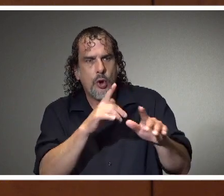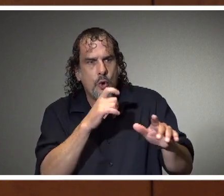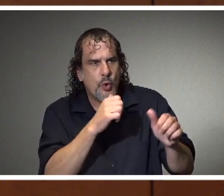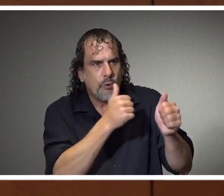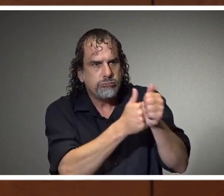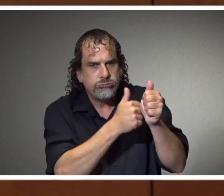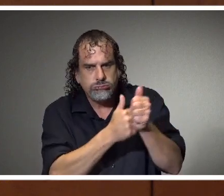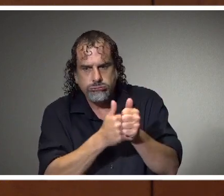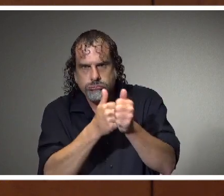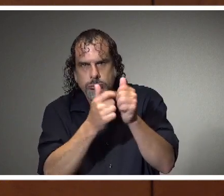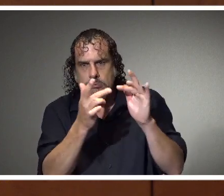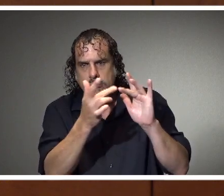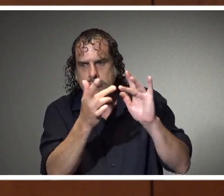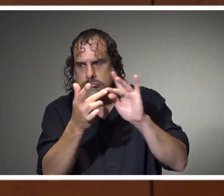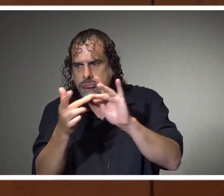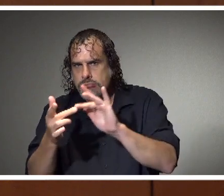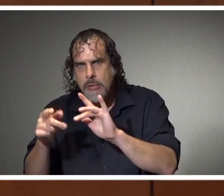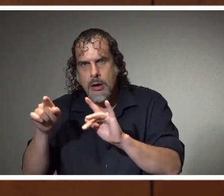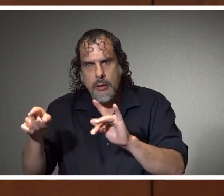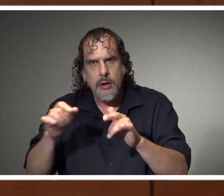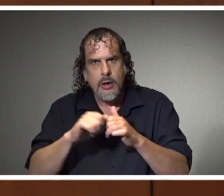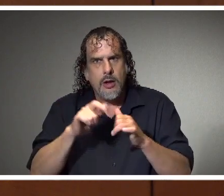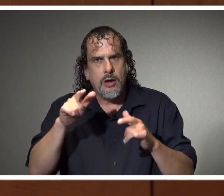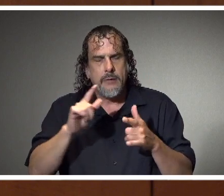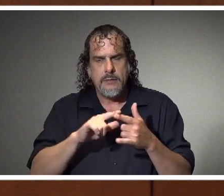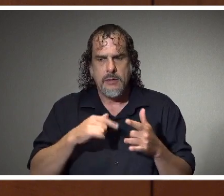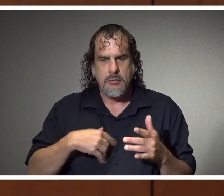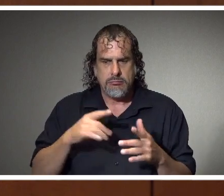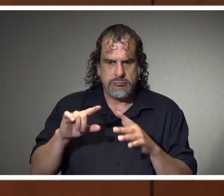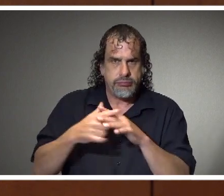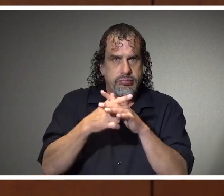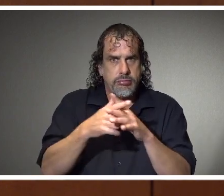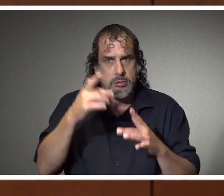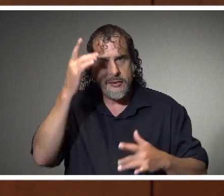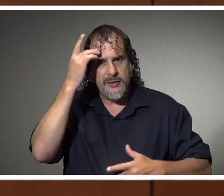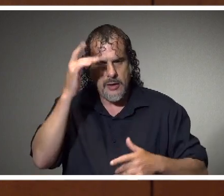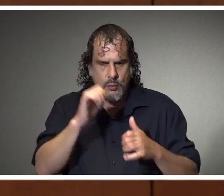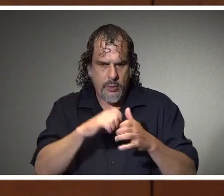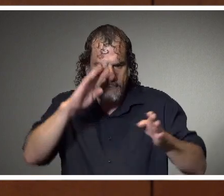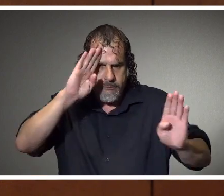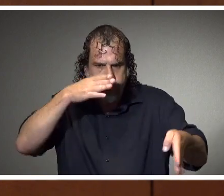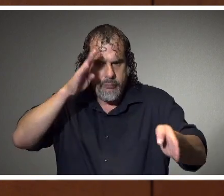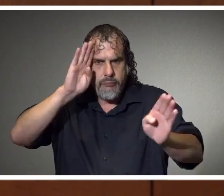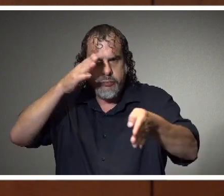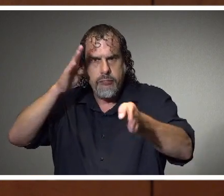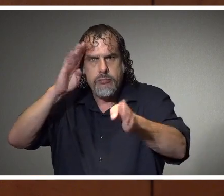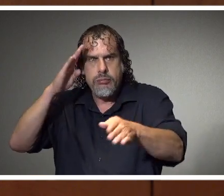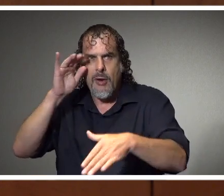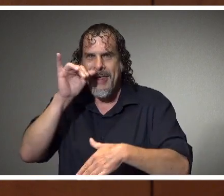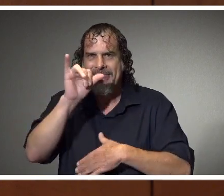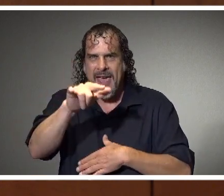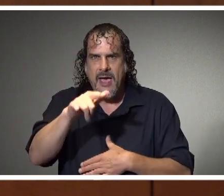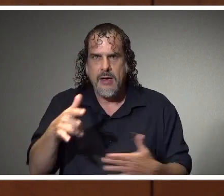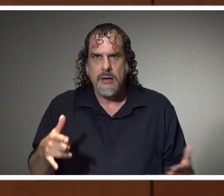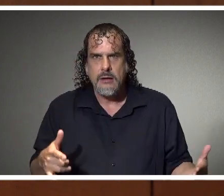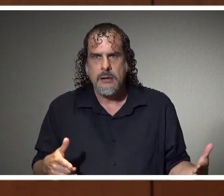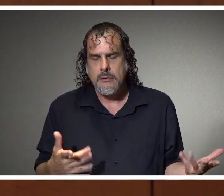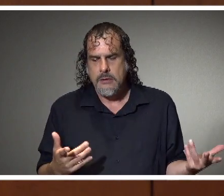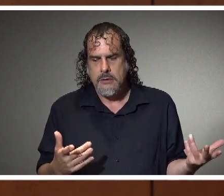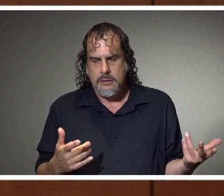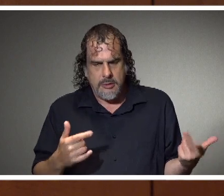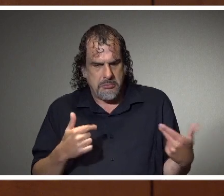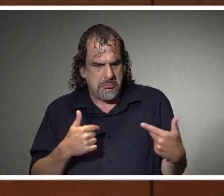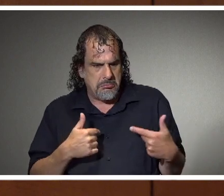at when onset of illness occurs. That's the chart that we focus a lot of our time on. But we have